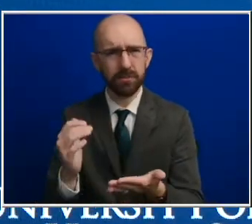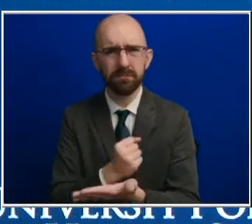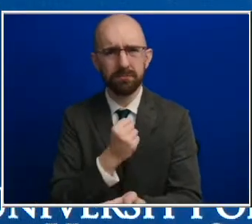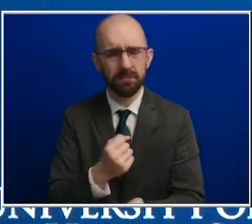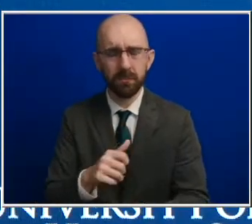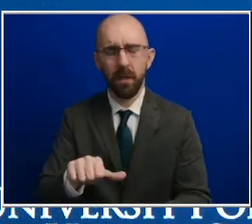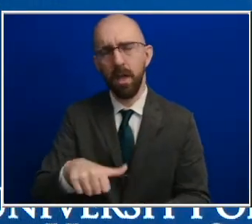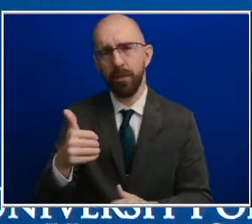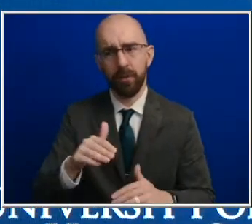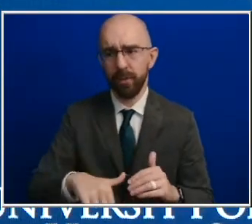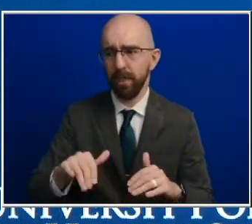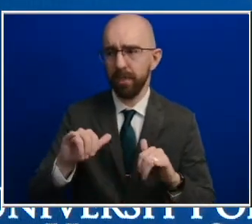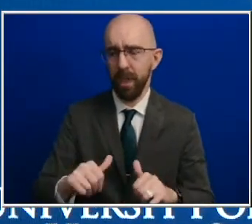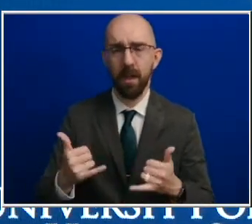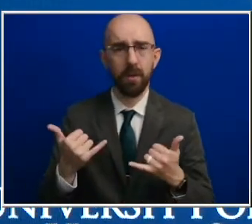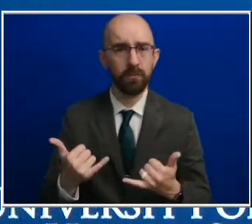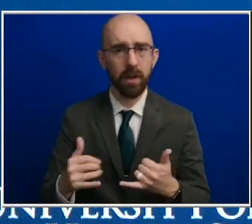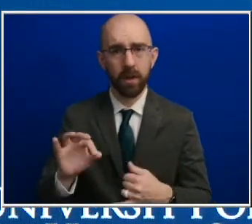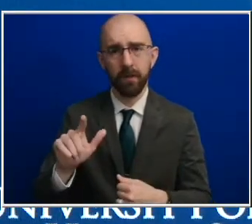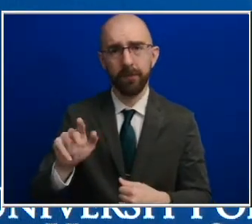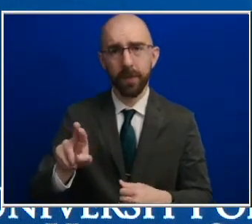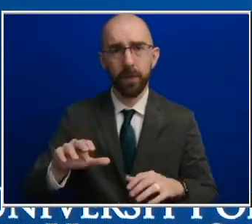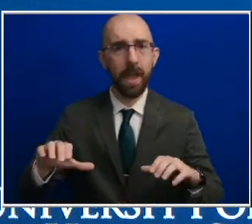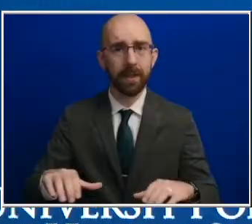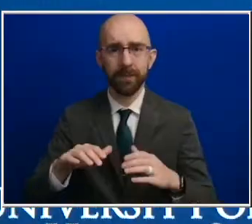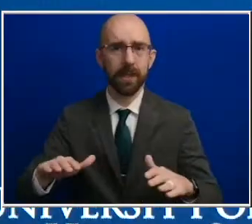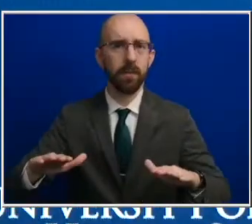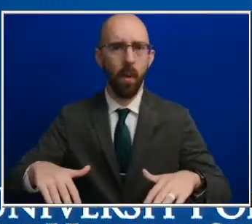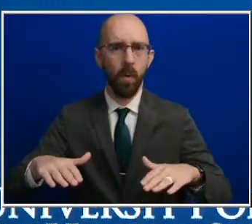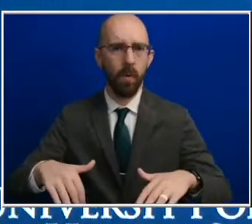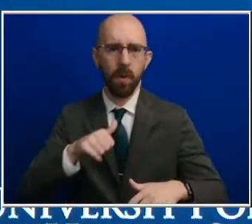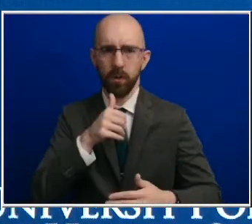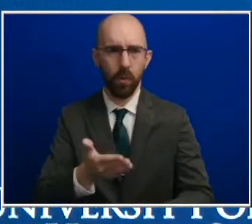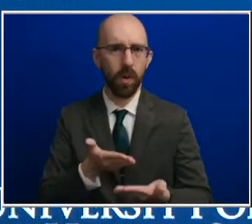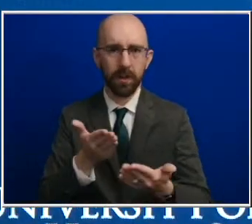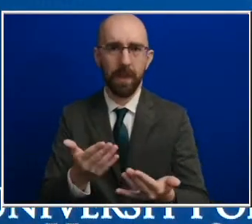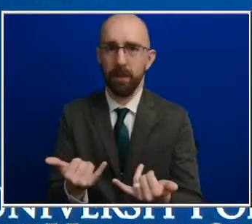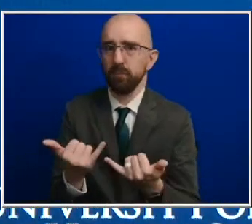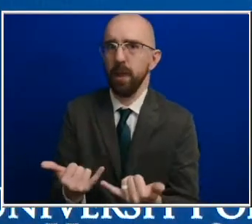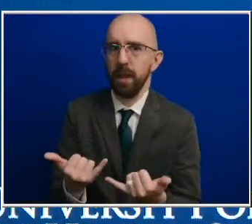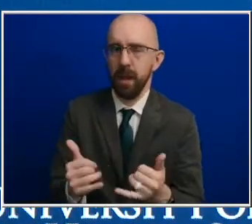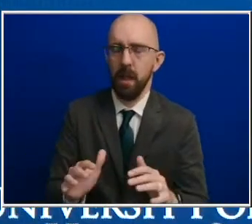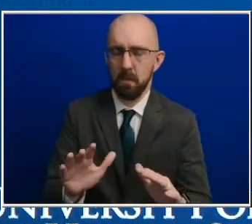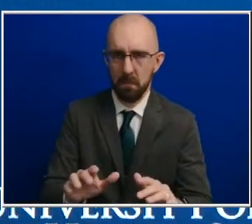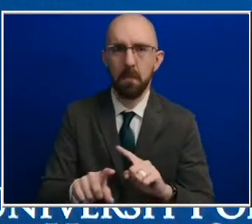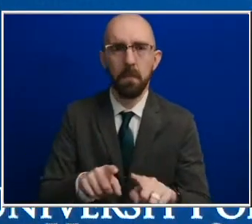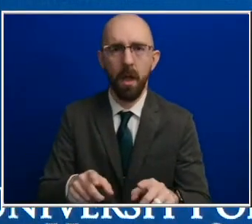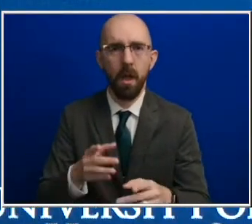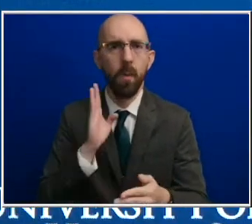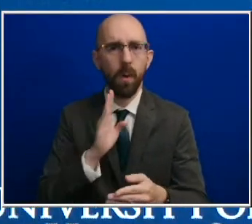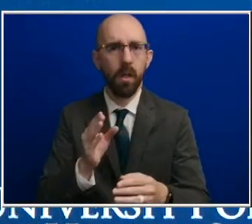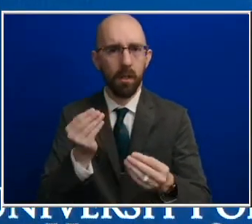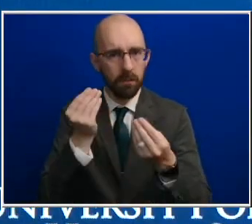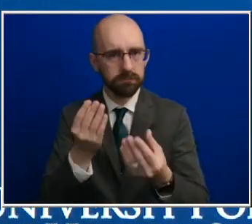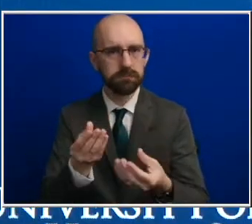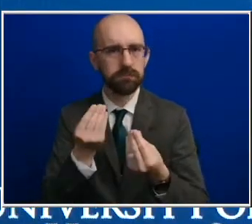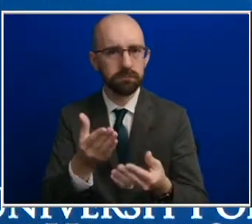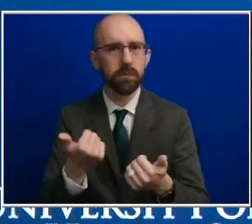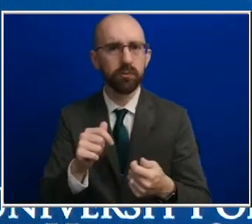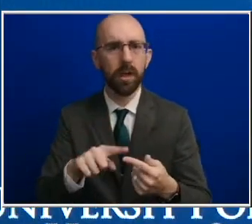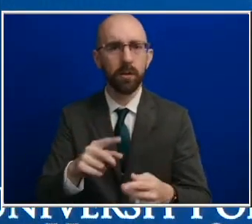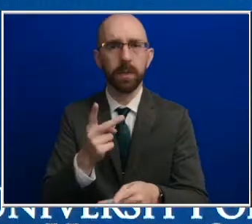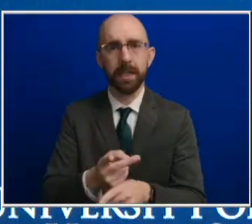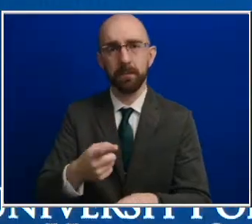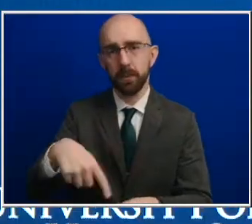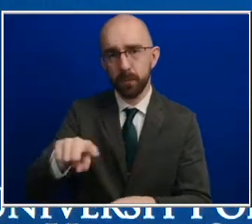otherwise, right now, influenza activity is low. Don't recommend it just yet, but we will keep you informed and try to keep you and your family